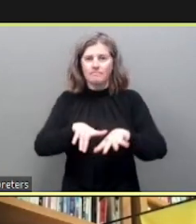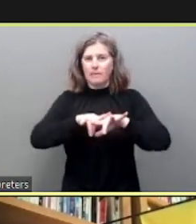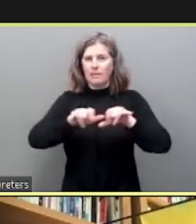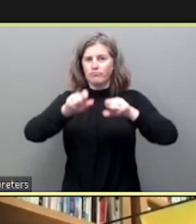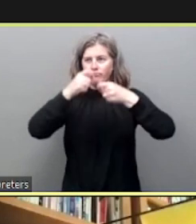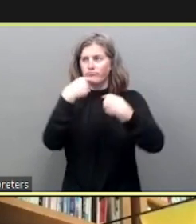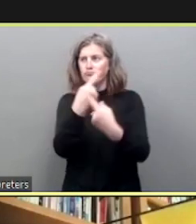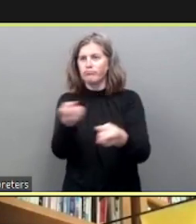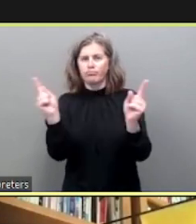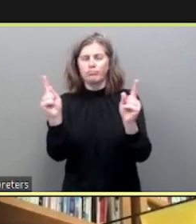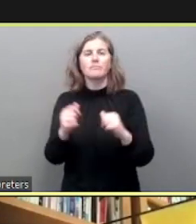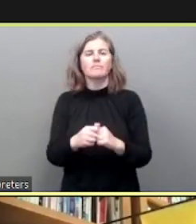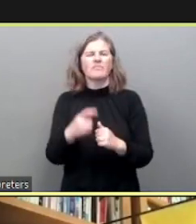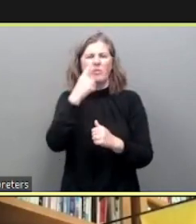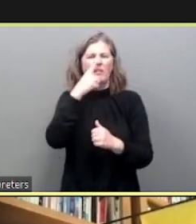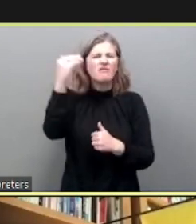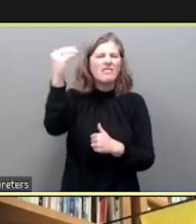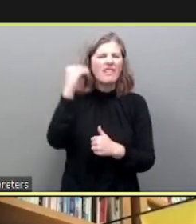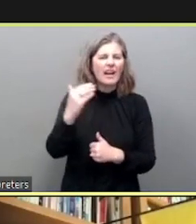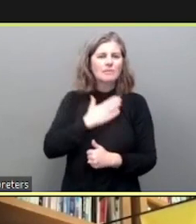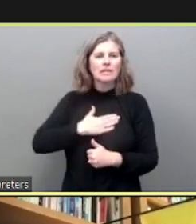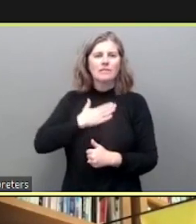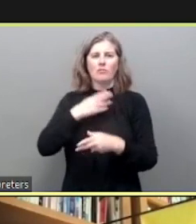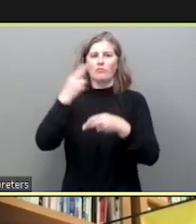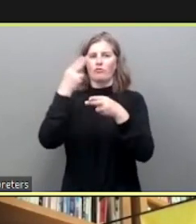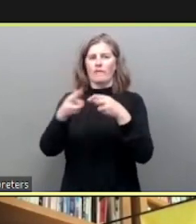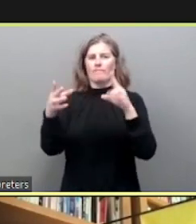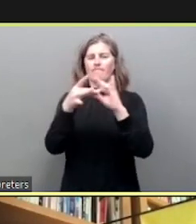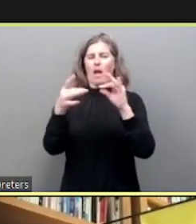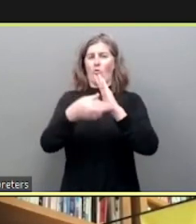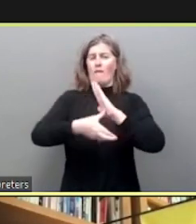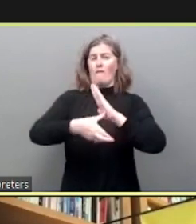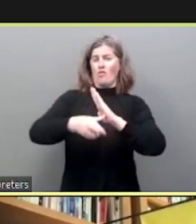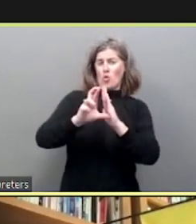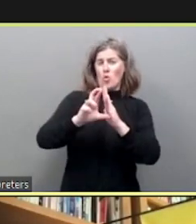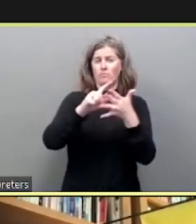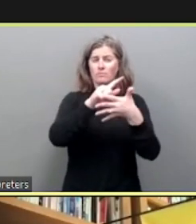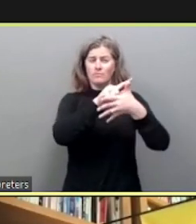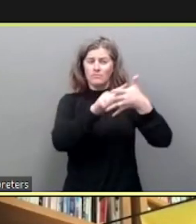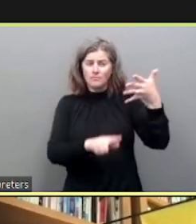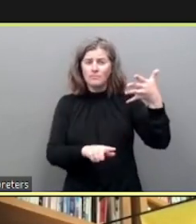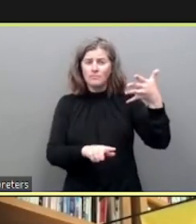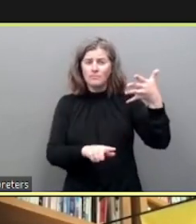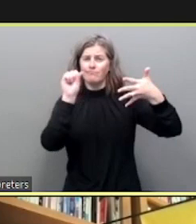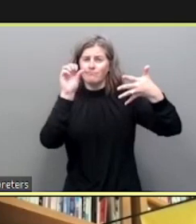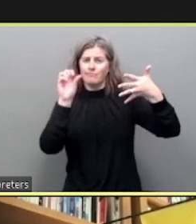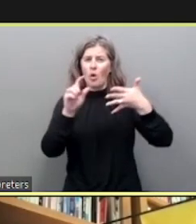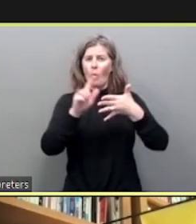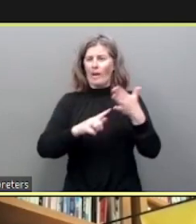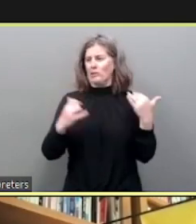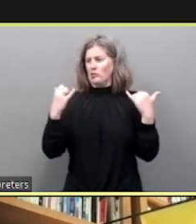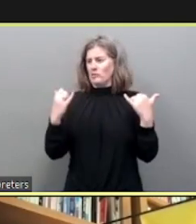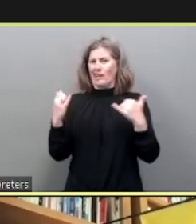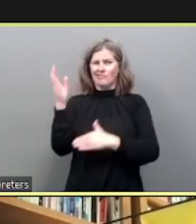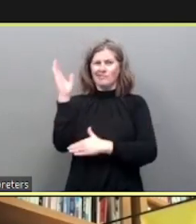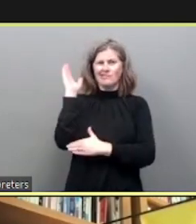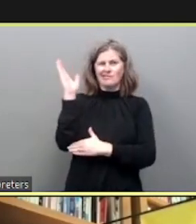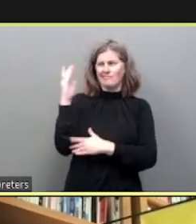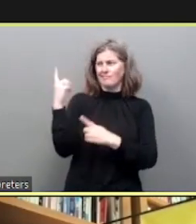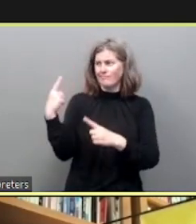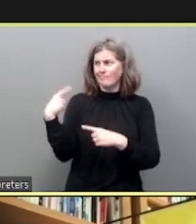let's go to the next slide briefly. I'm going to review, we've been through just even in the talk today, but certainly over the